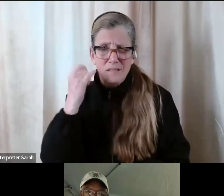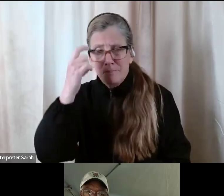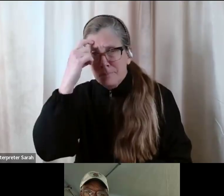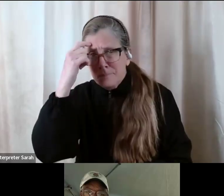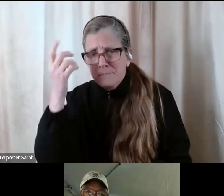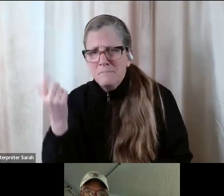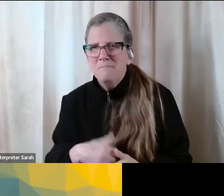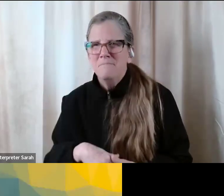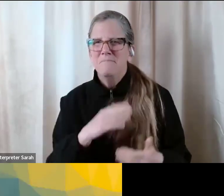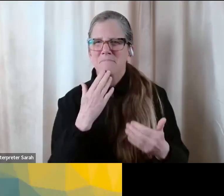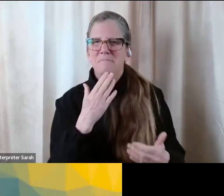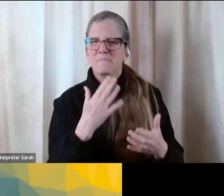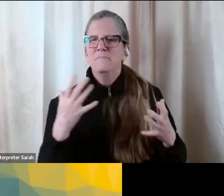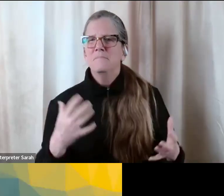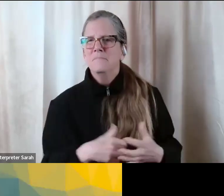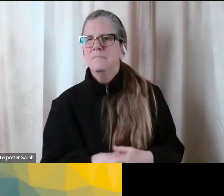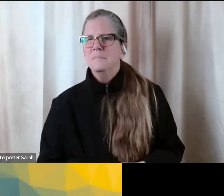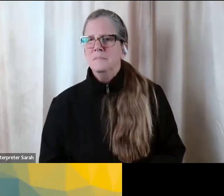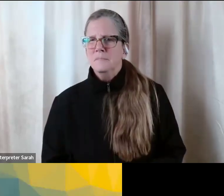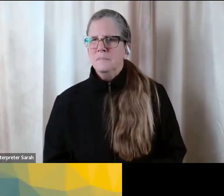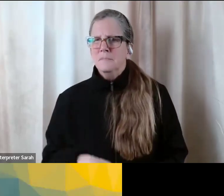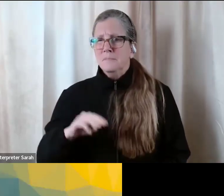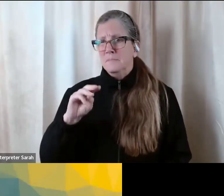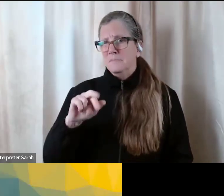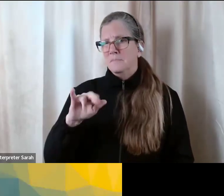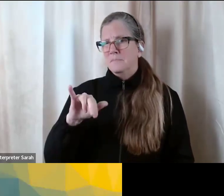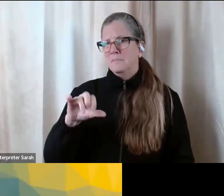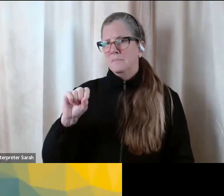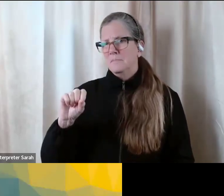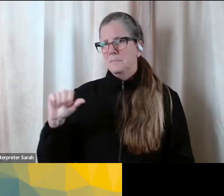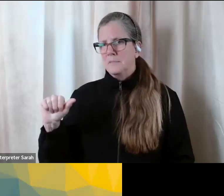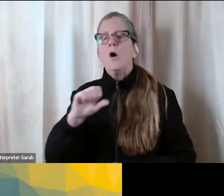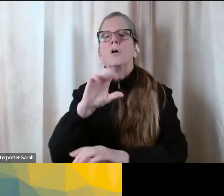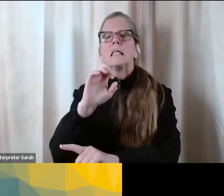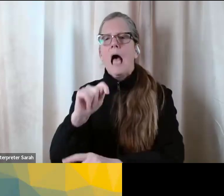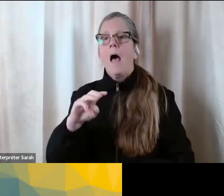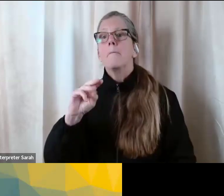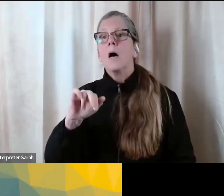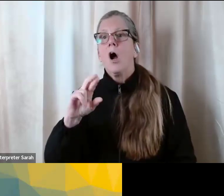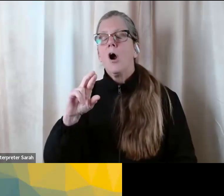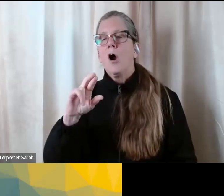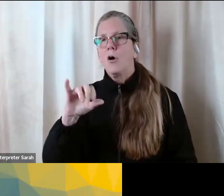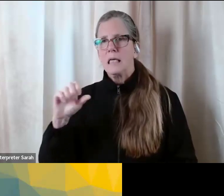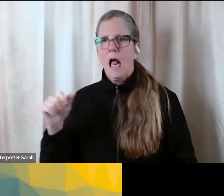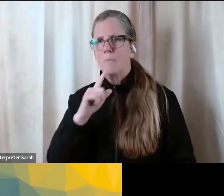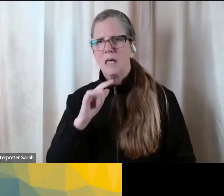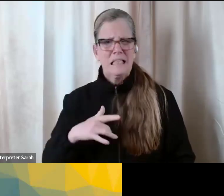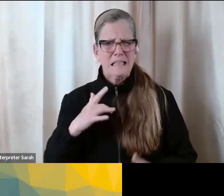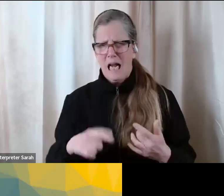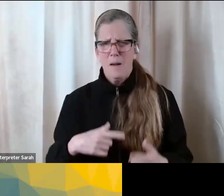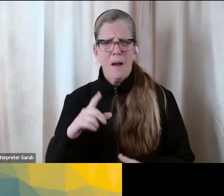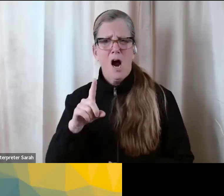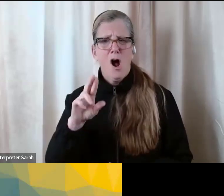Thank you so much. Well, Marissa, really excited about the work of Drop and love that